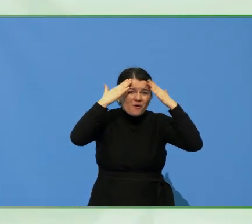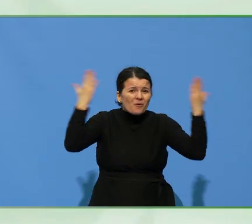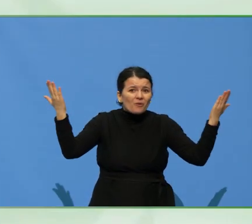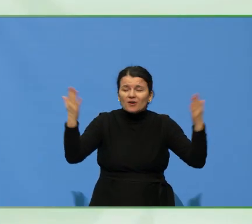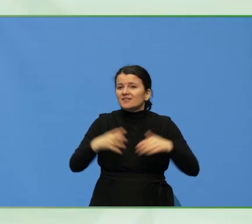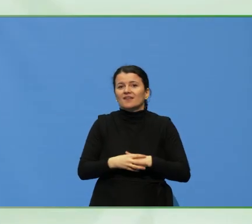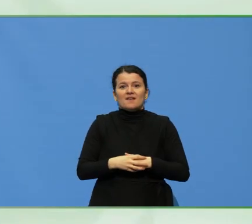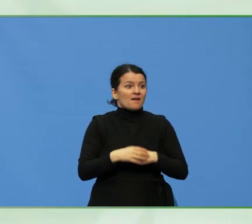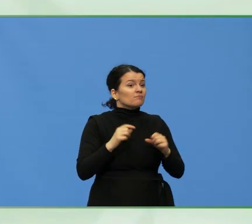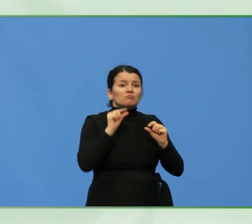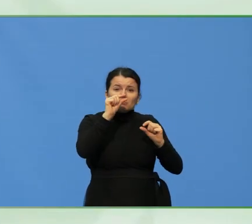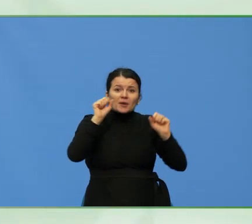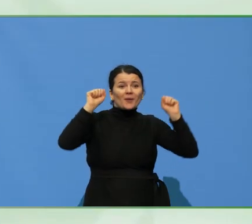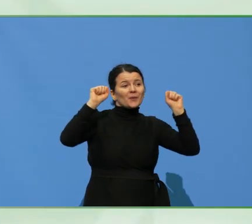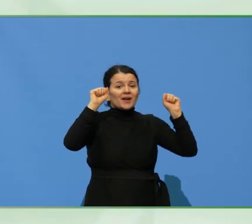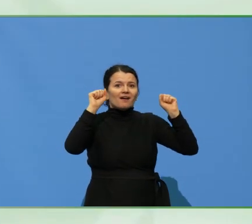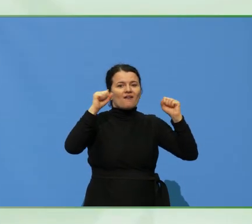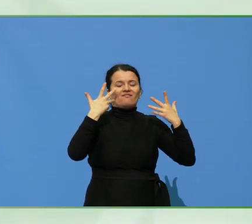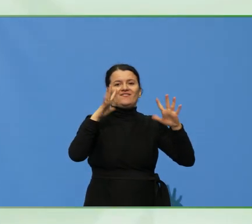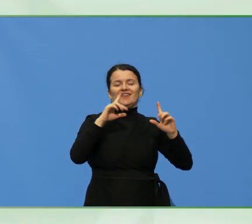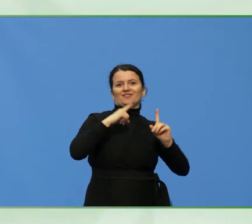impact everyone in a positive way.